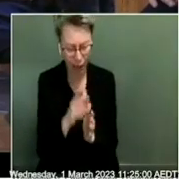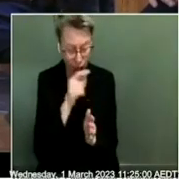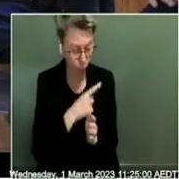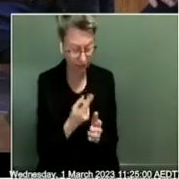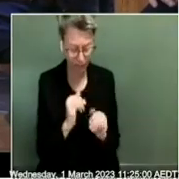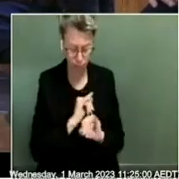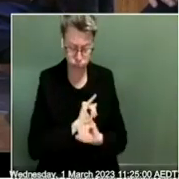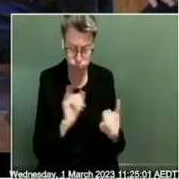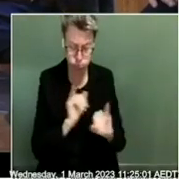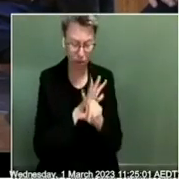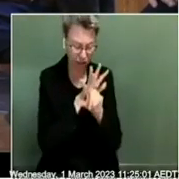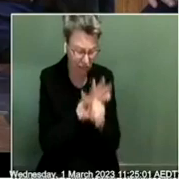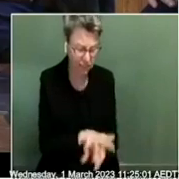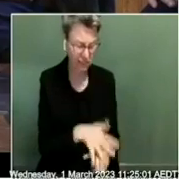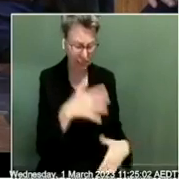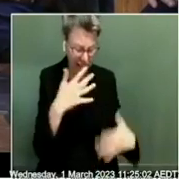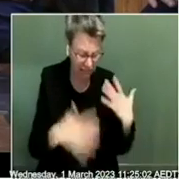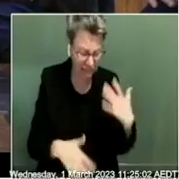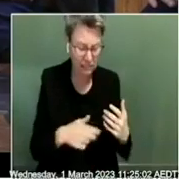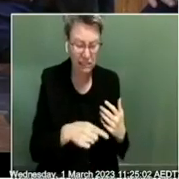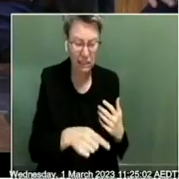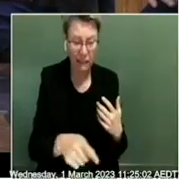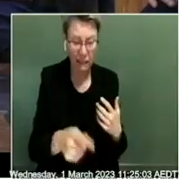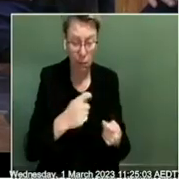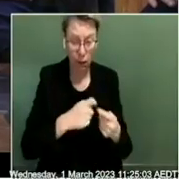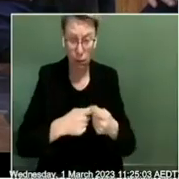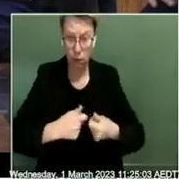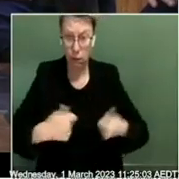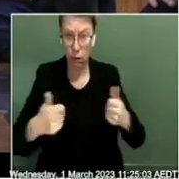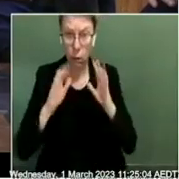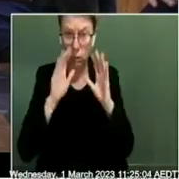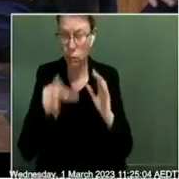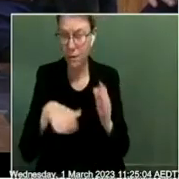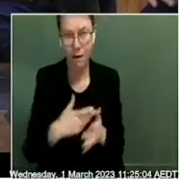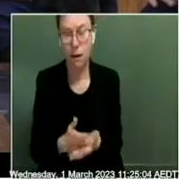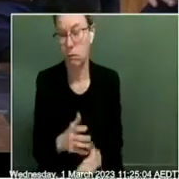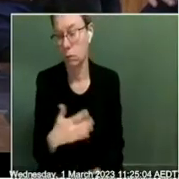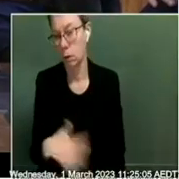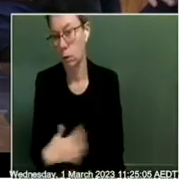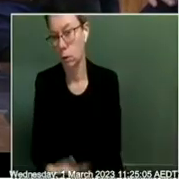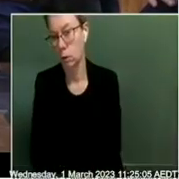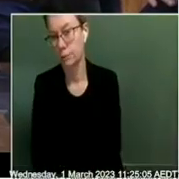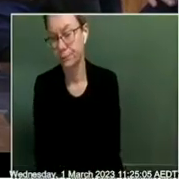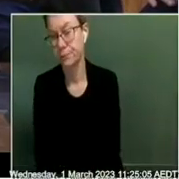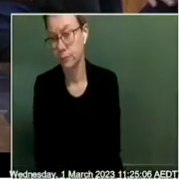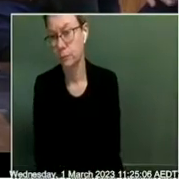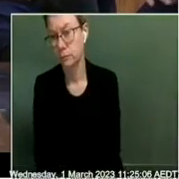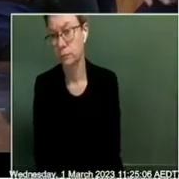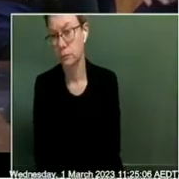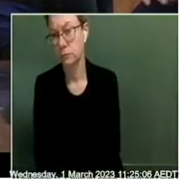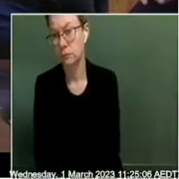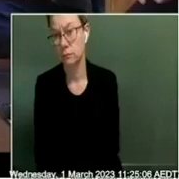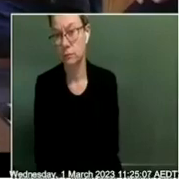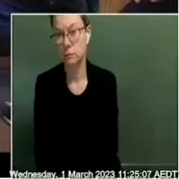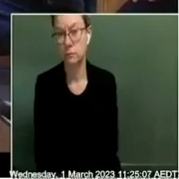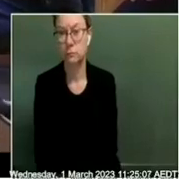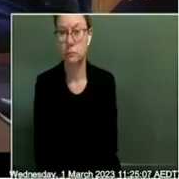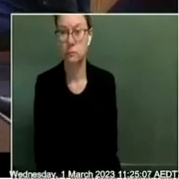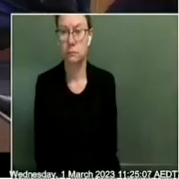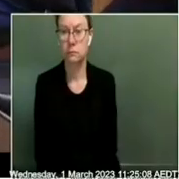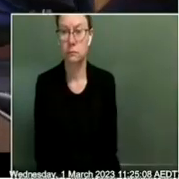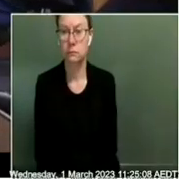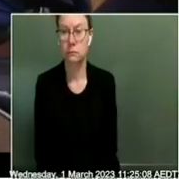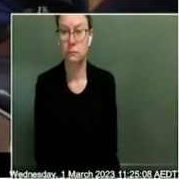the behaviours. Mm. So I can't say that she... I don't know how she felt